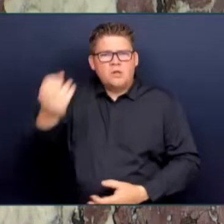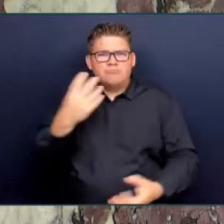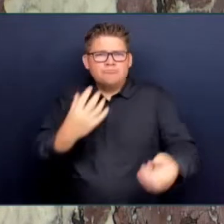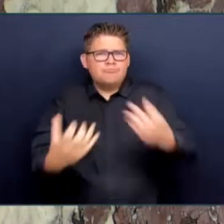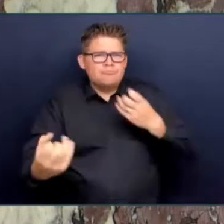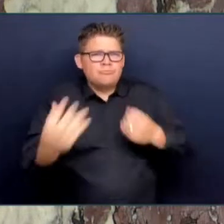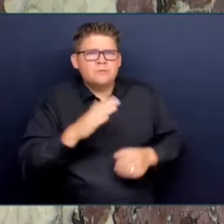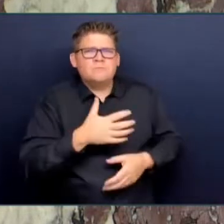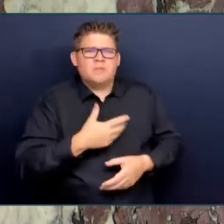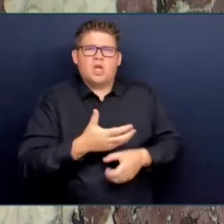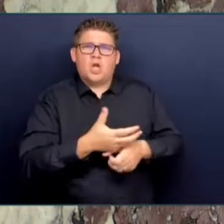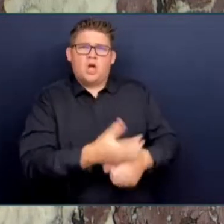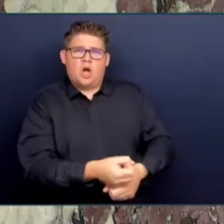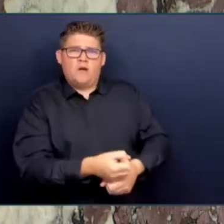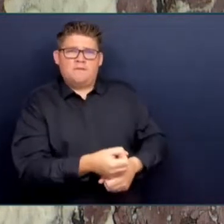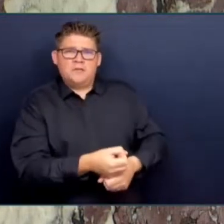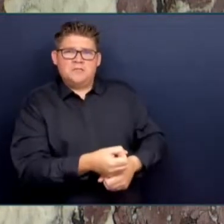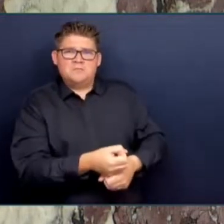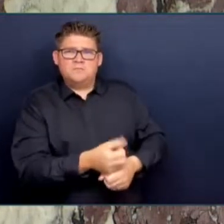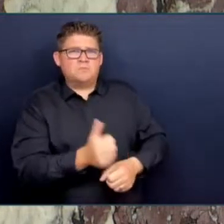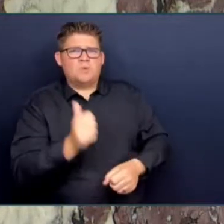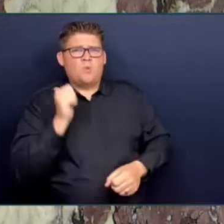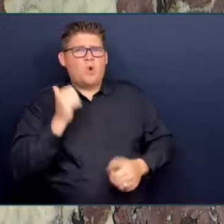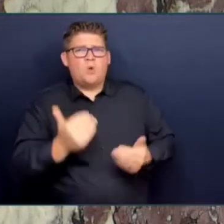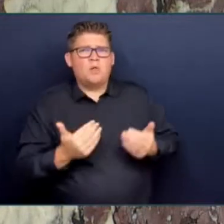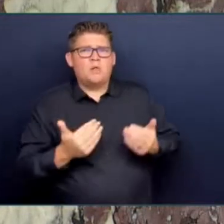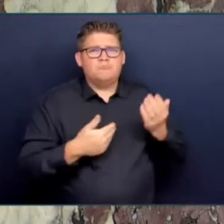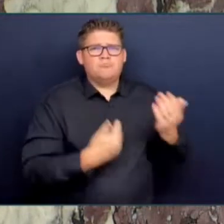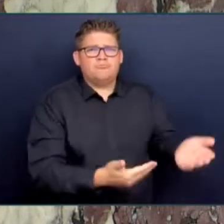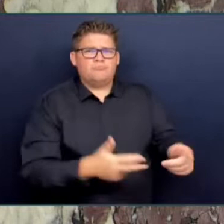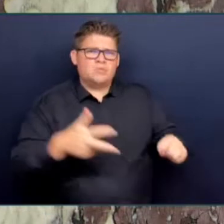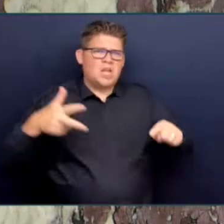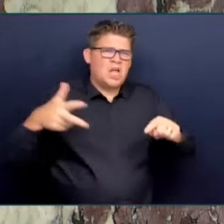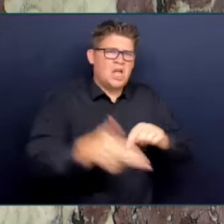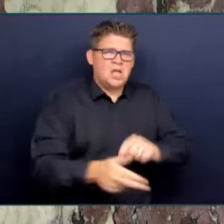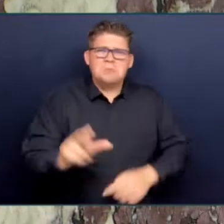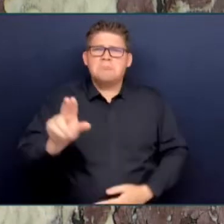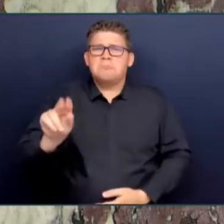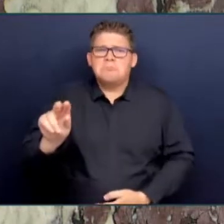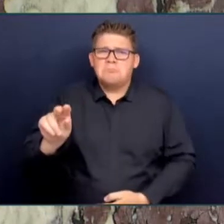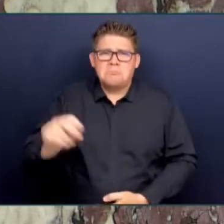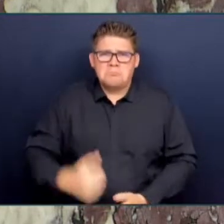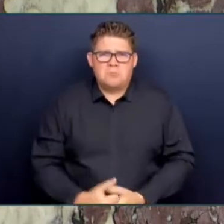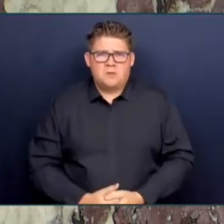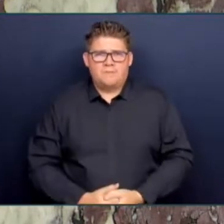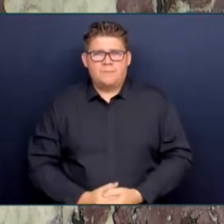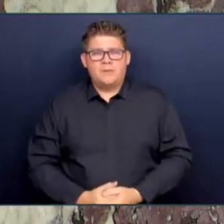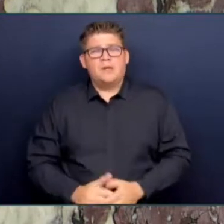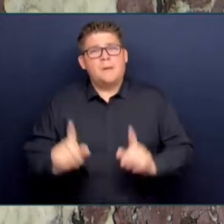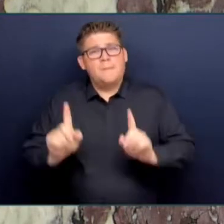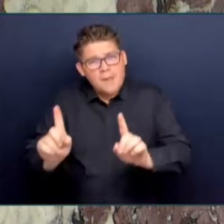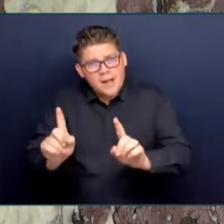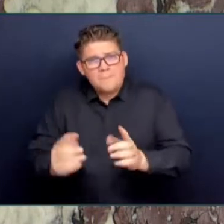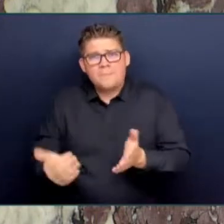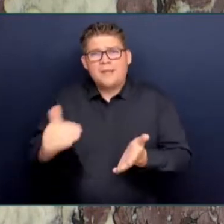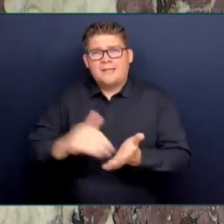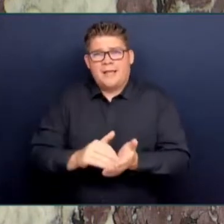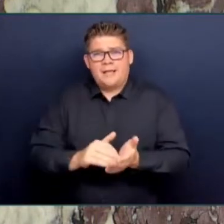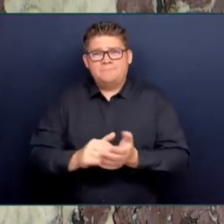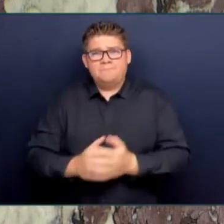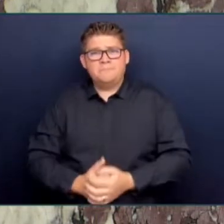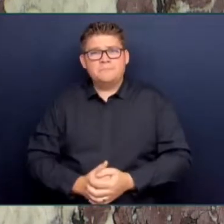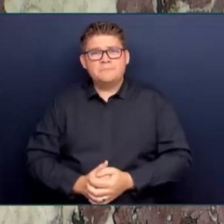going down that path. But again, I'd like to say that this brings opportunities for us. Farmers are looking for opportunities